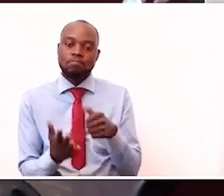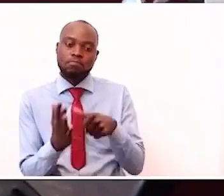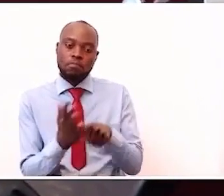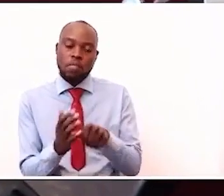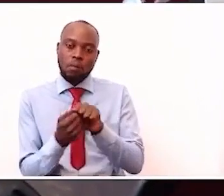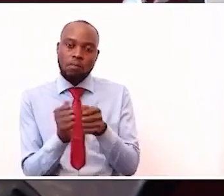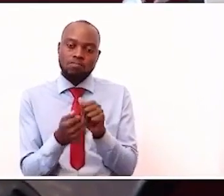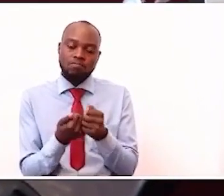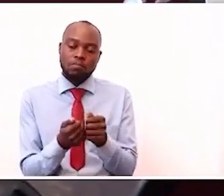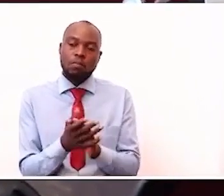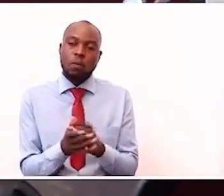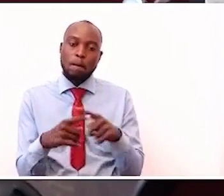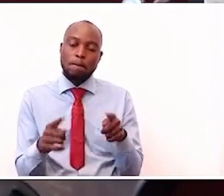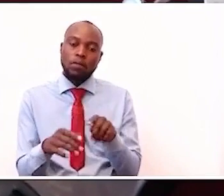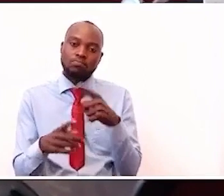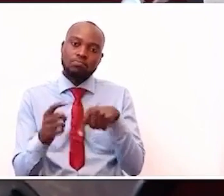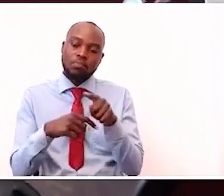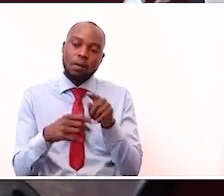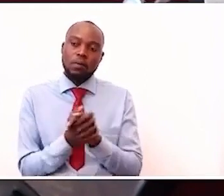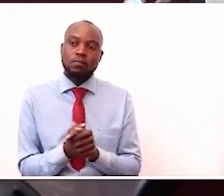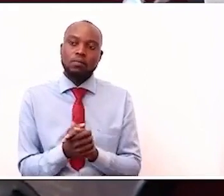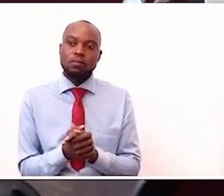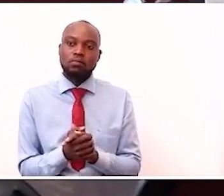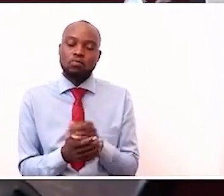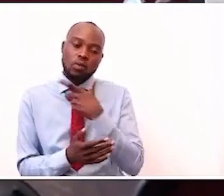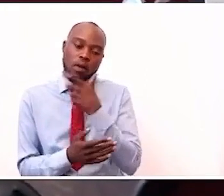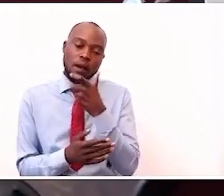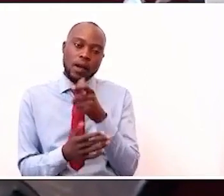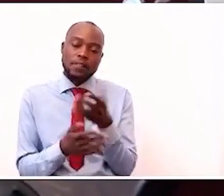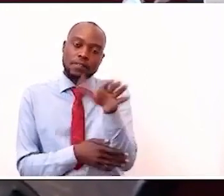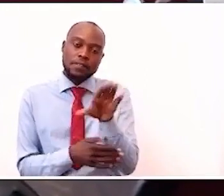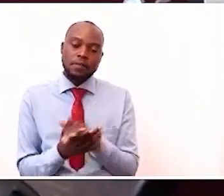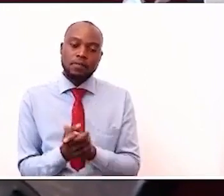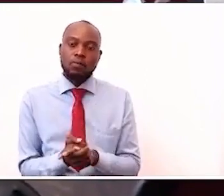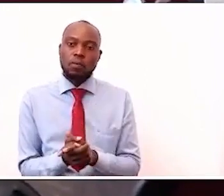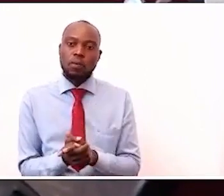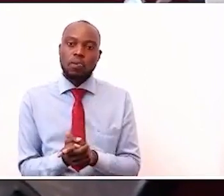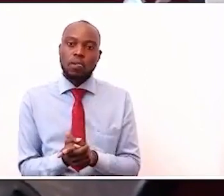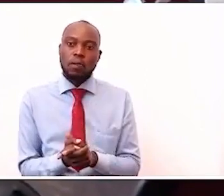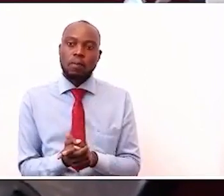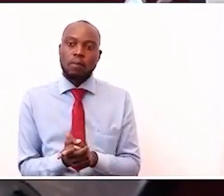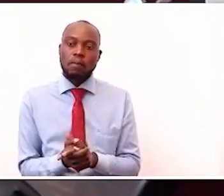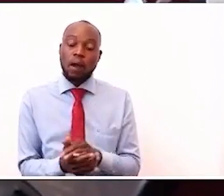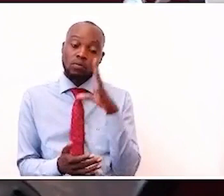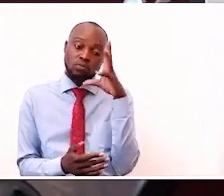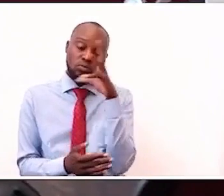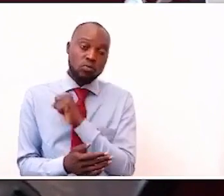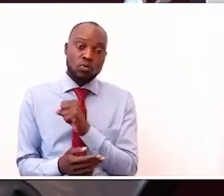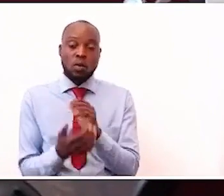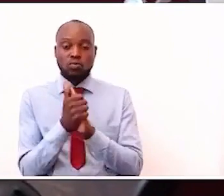go at the external issues, I mean, there's lack of political leadership in tackling some of these